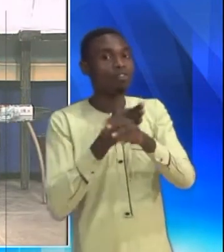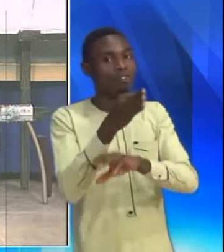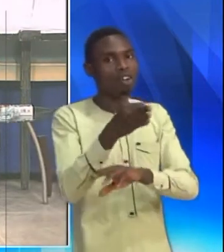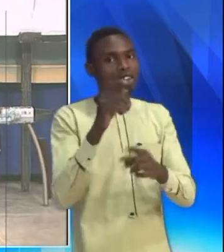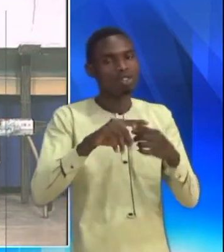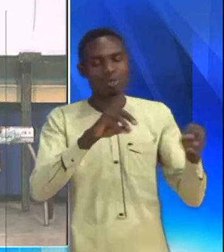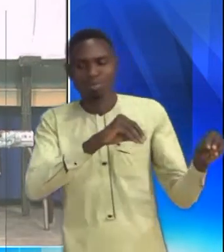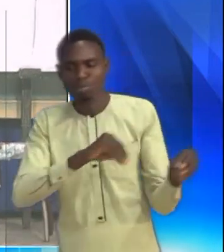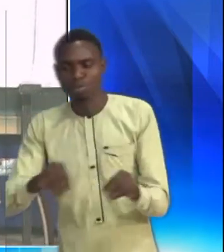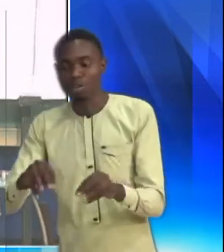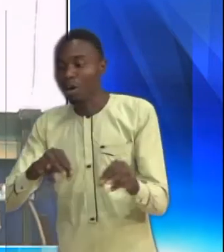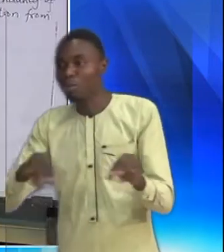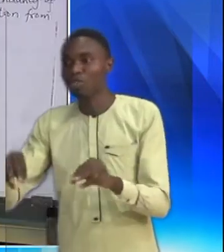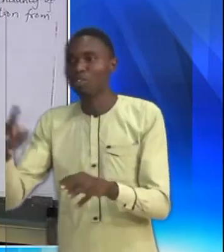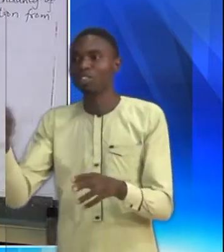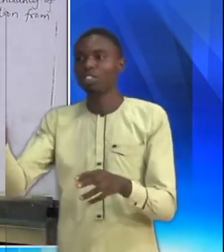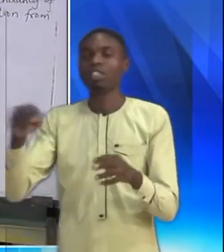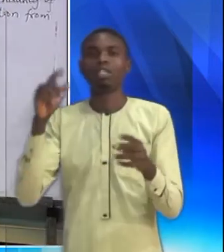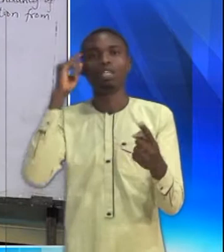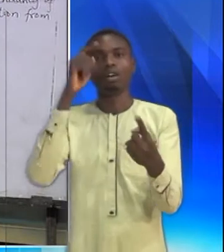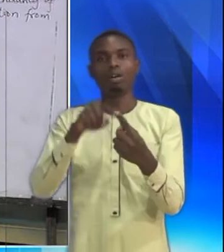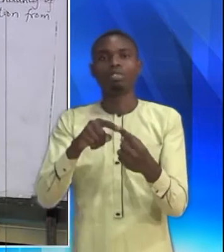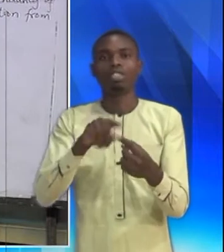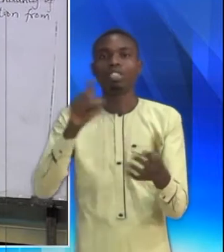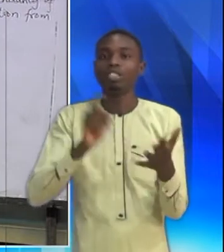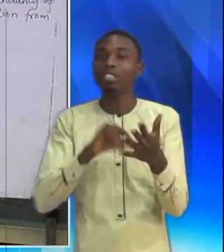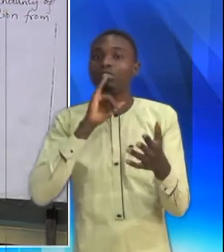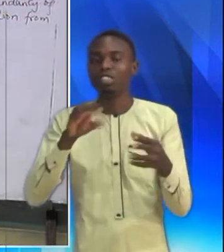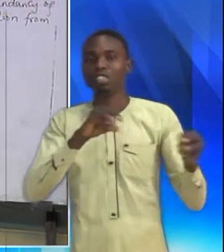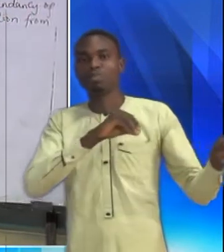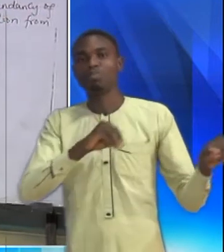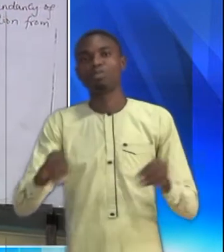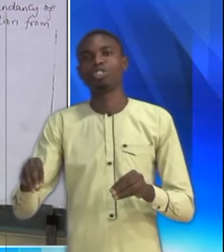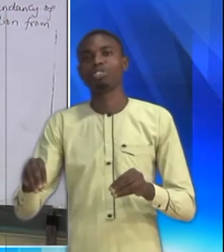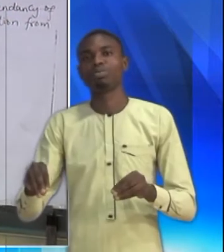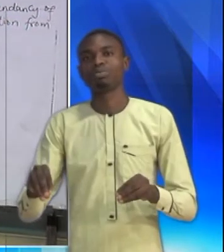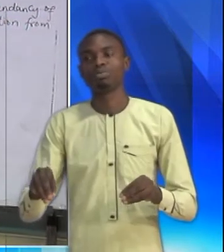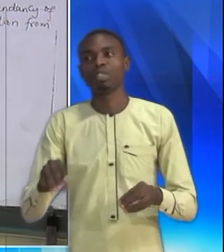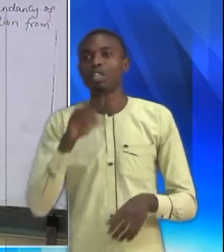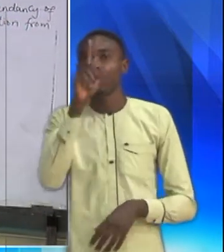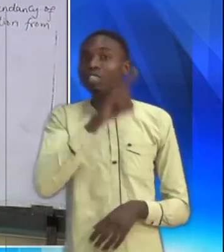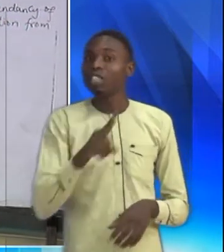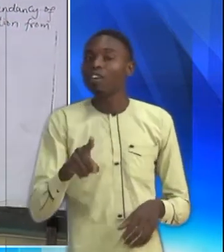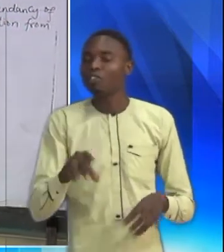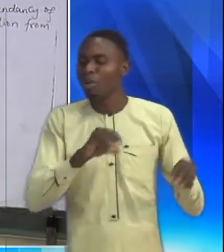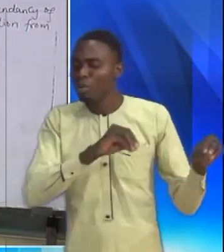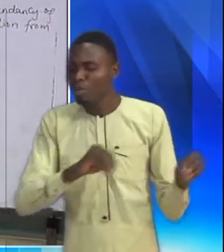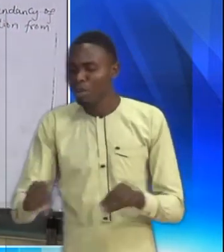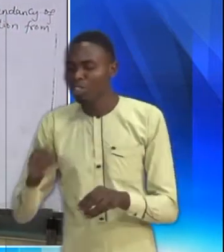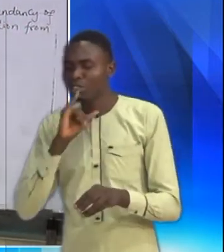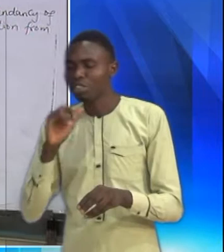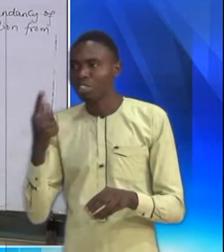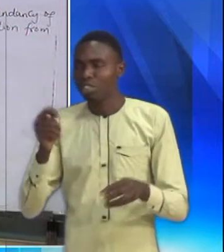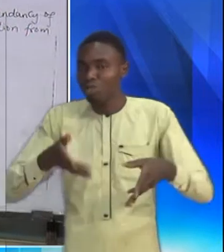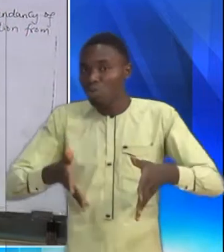this is motion. So motion is the tendency of an object to change position